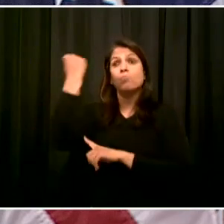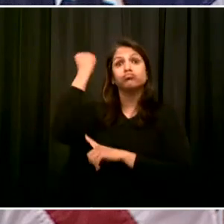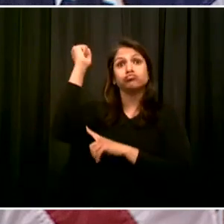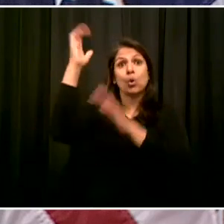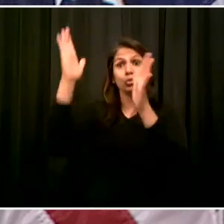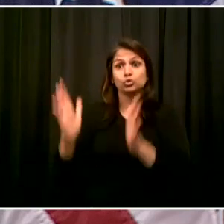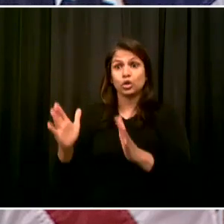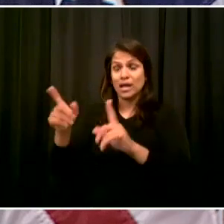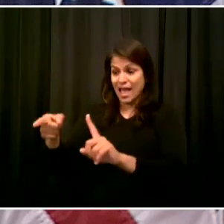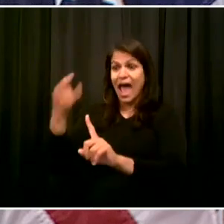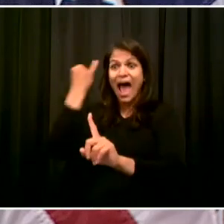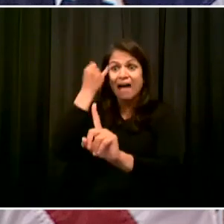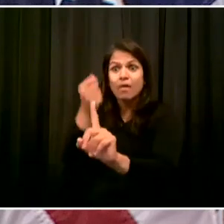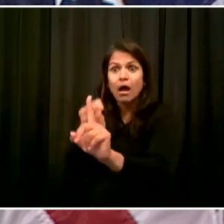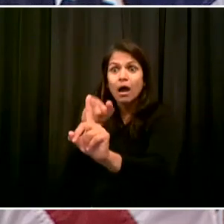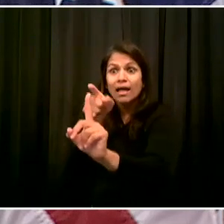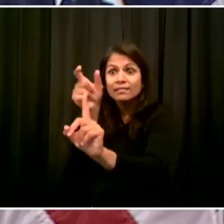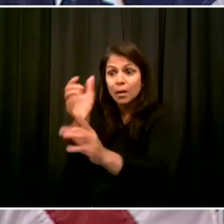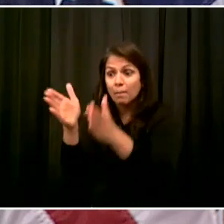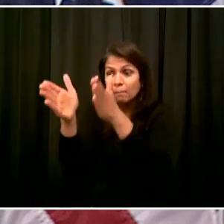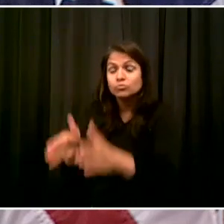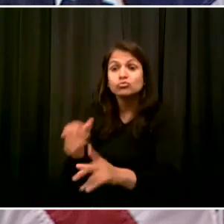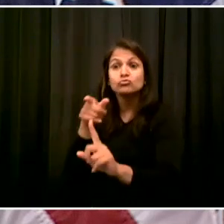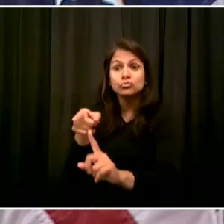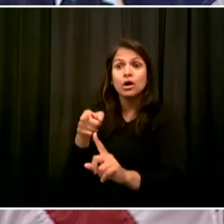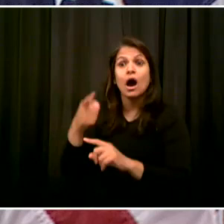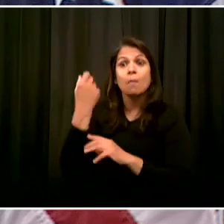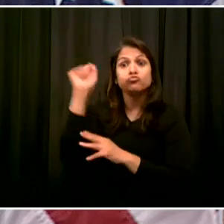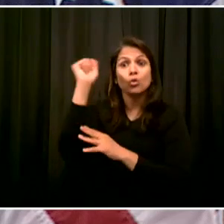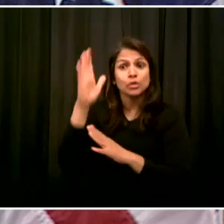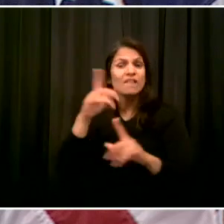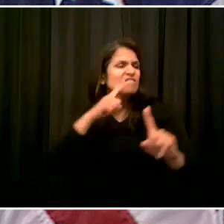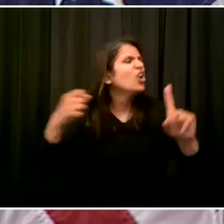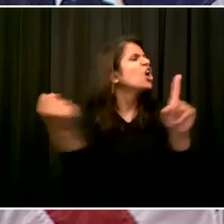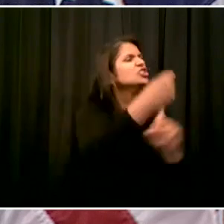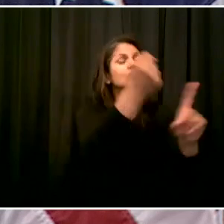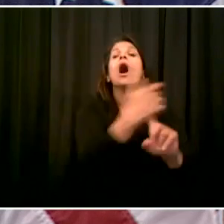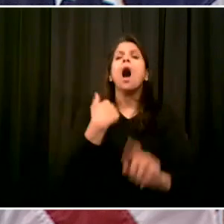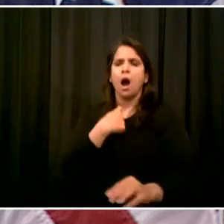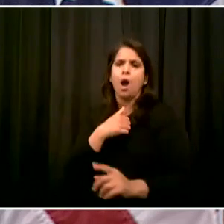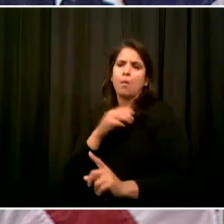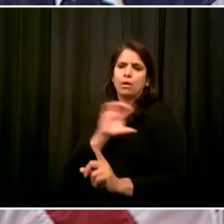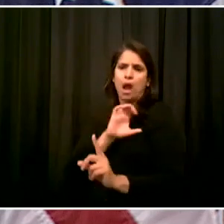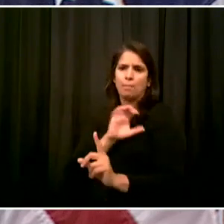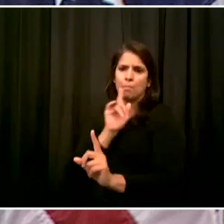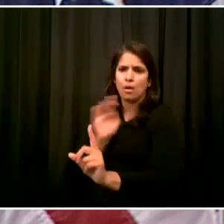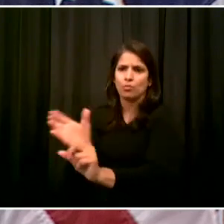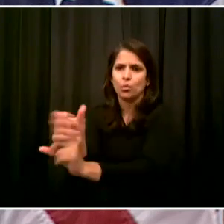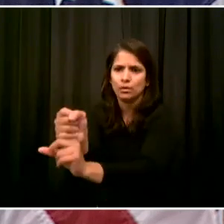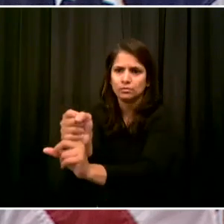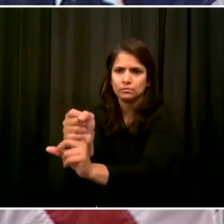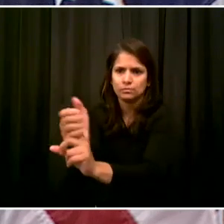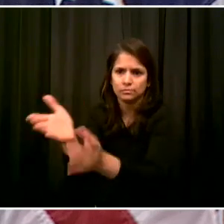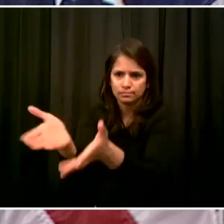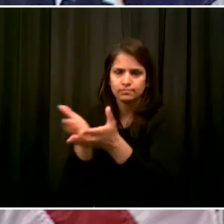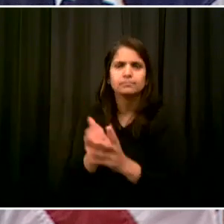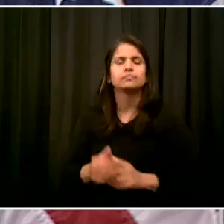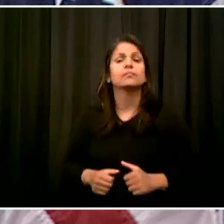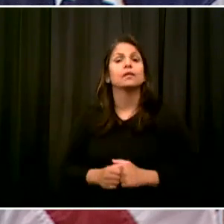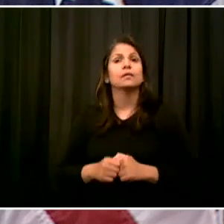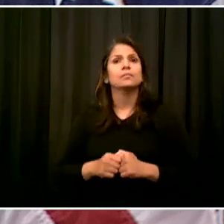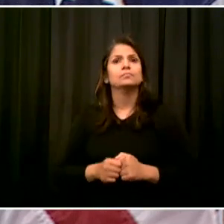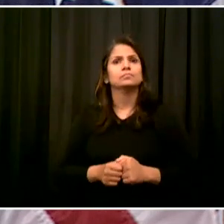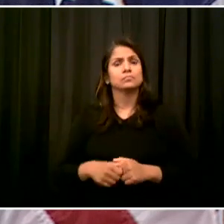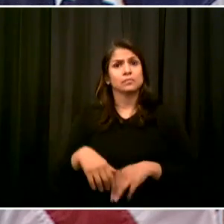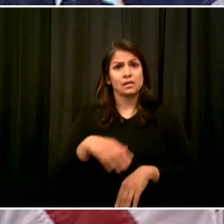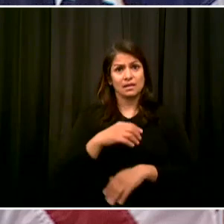plenty of examples of police negotiating, communicating, and getting it right. And that's what we want to see in New York City. And we want us to